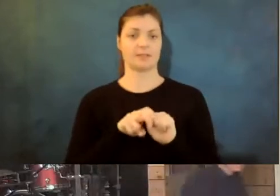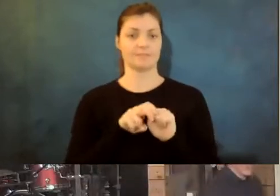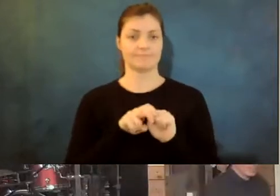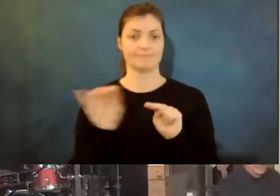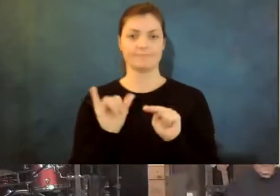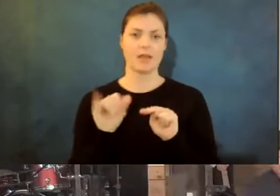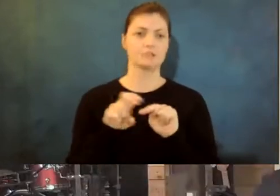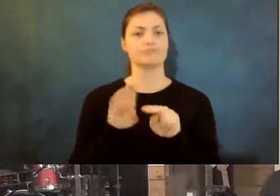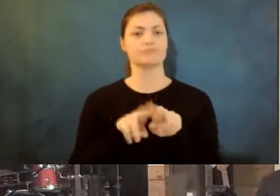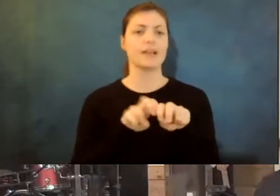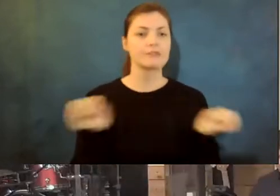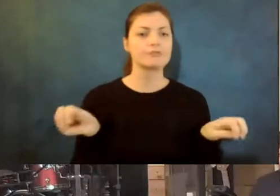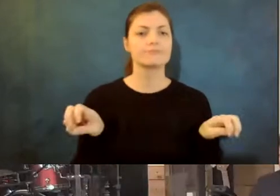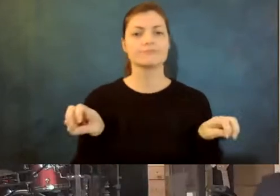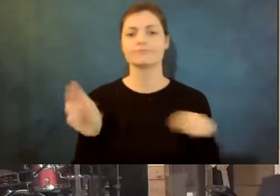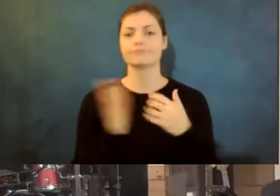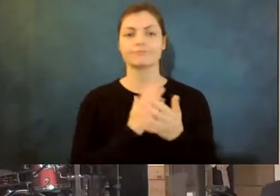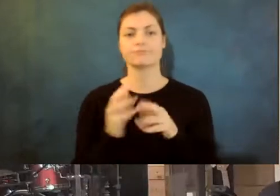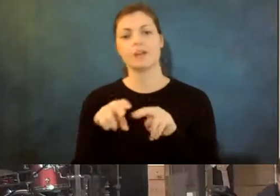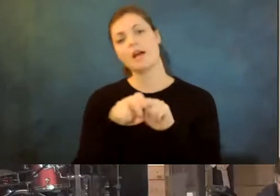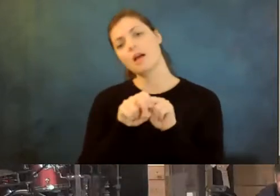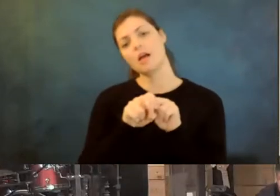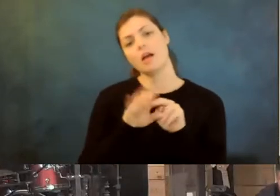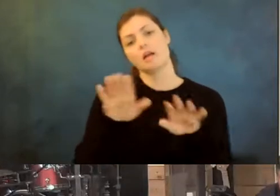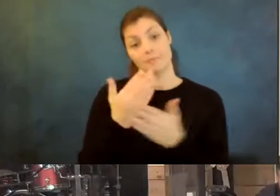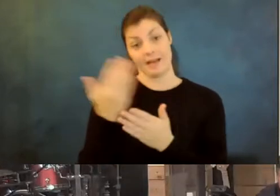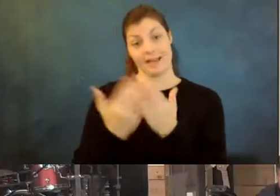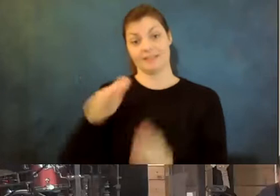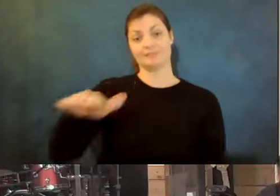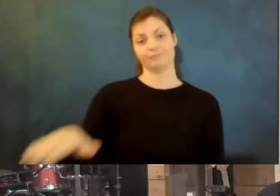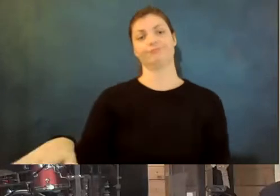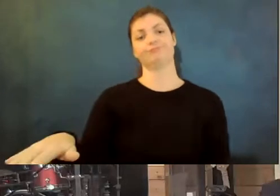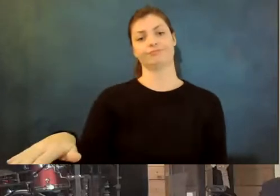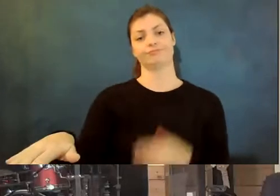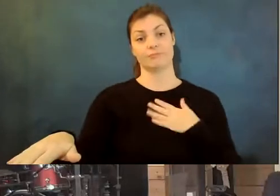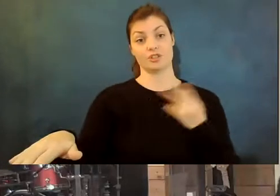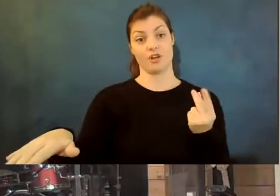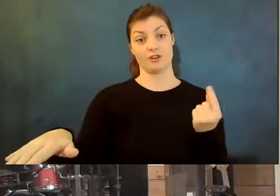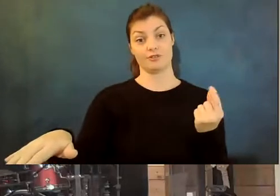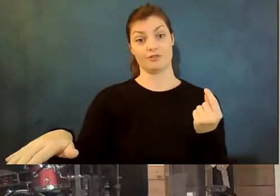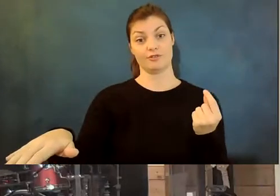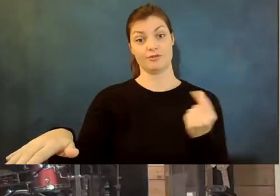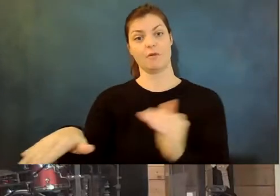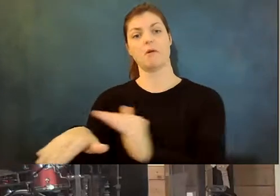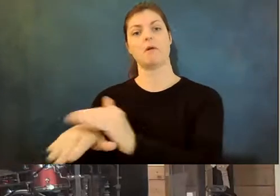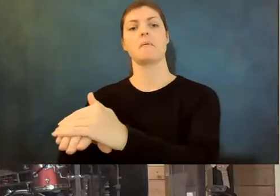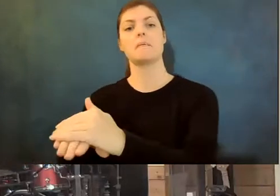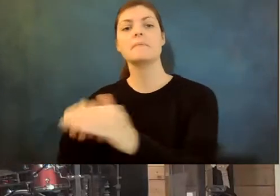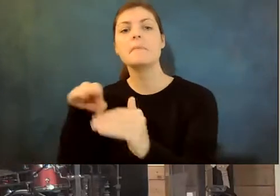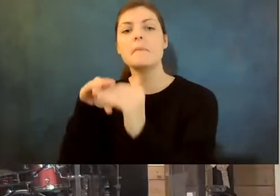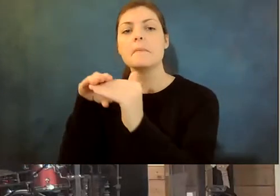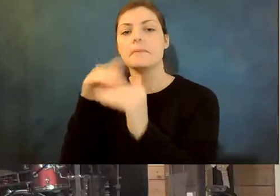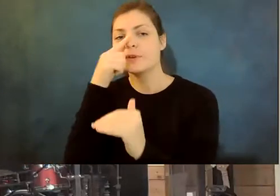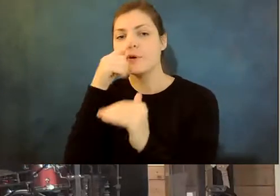like sitting on the couch, sitting anywhere, and my hand is here, my dog will come and put her nose under my